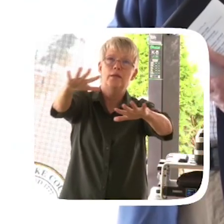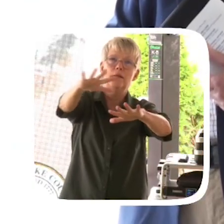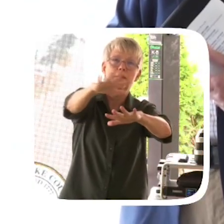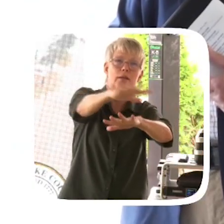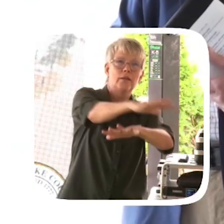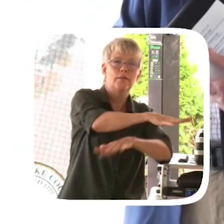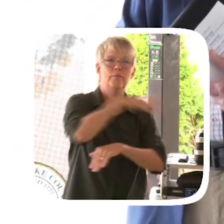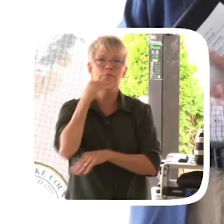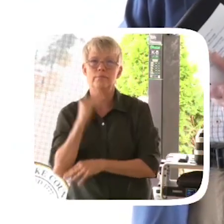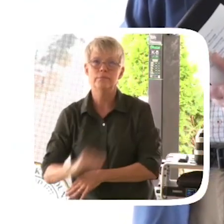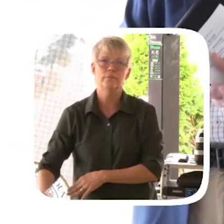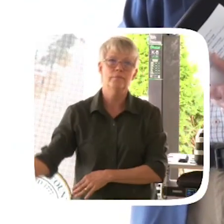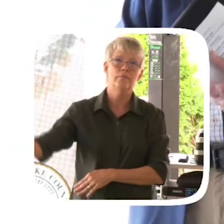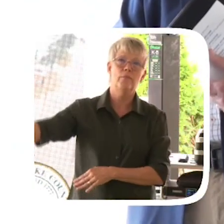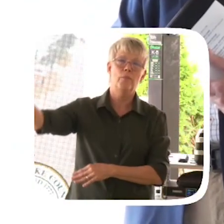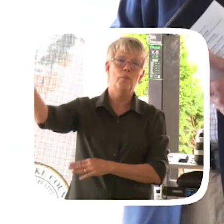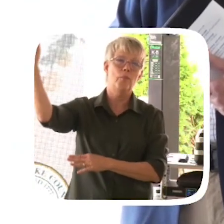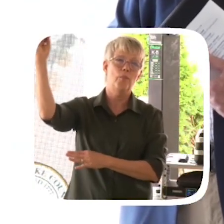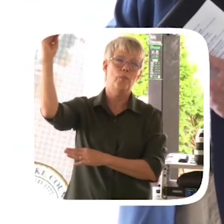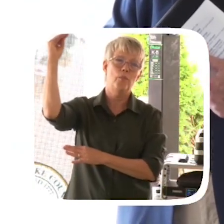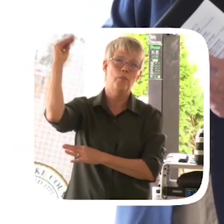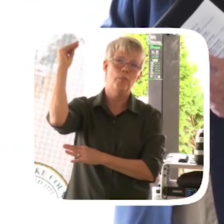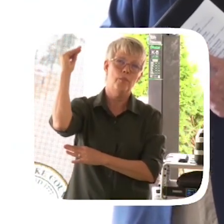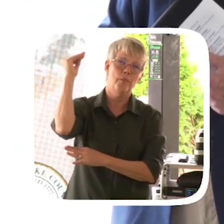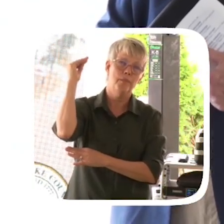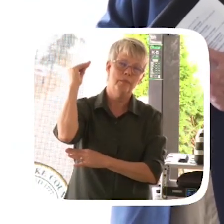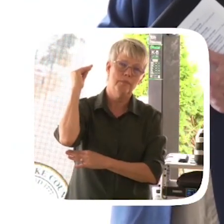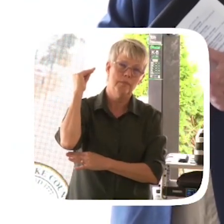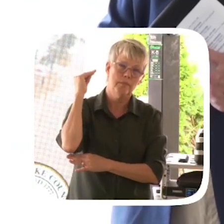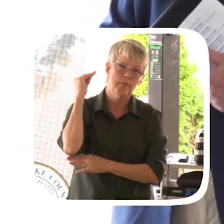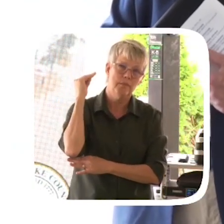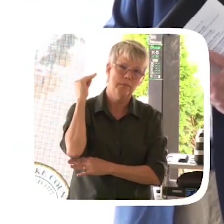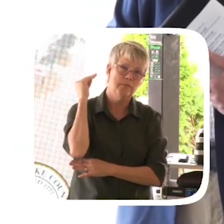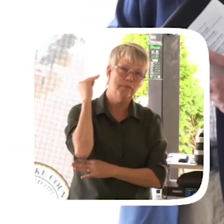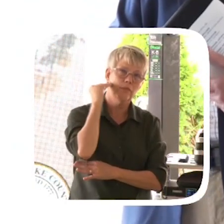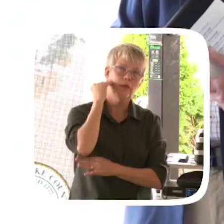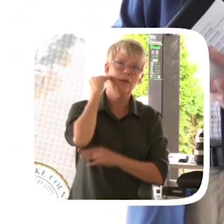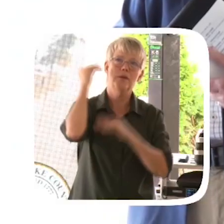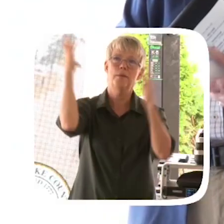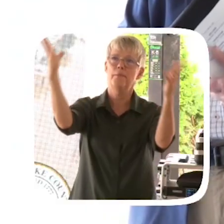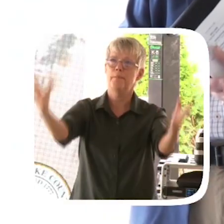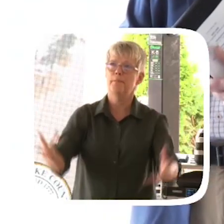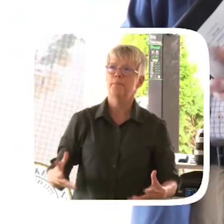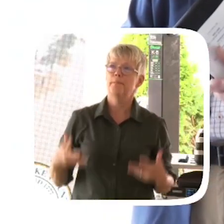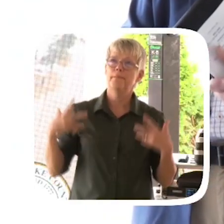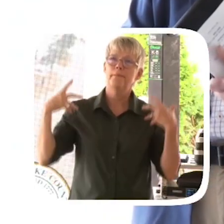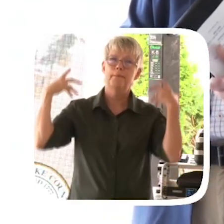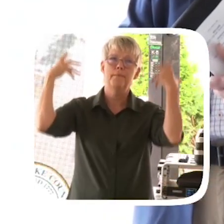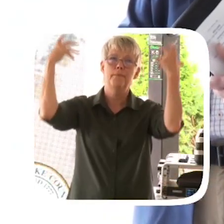free and the home of the